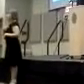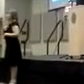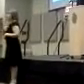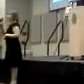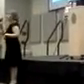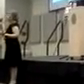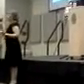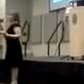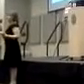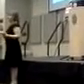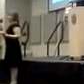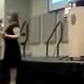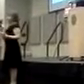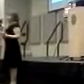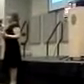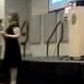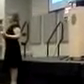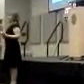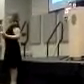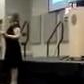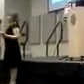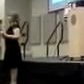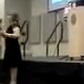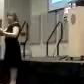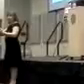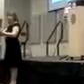anymore. It was supposed to be a small record of